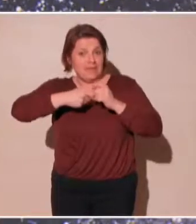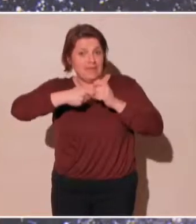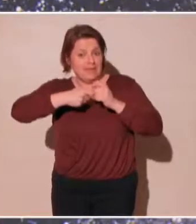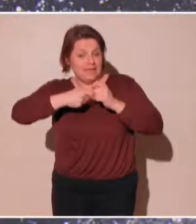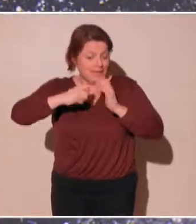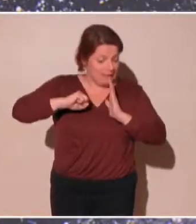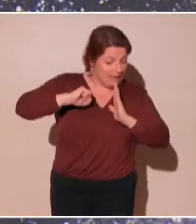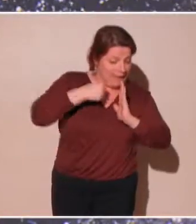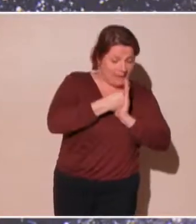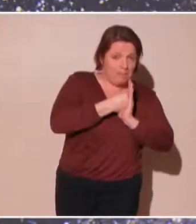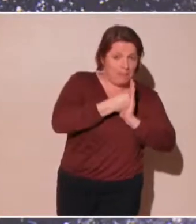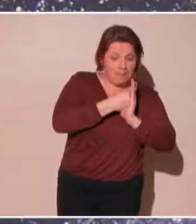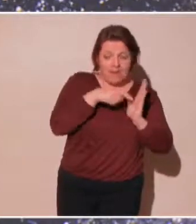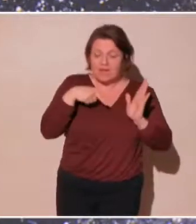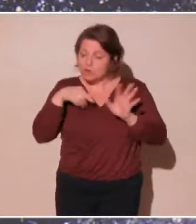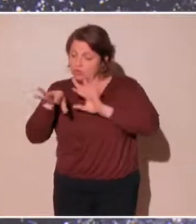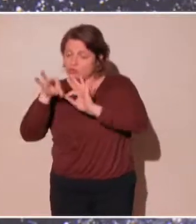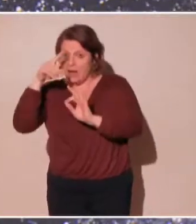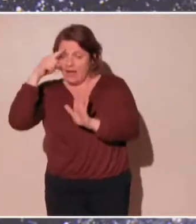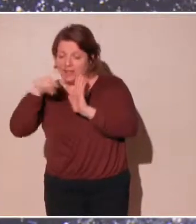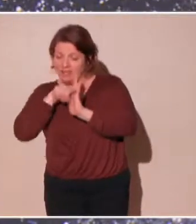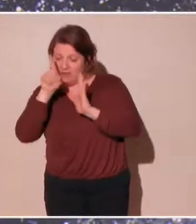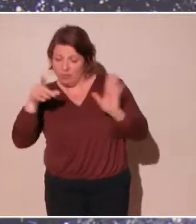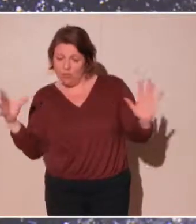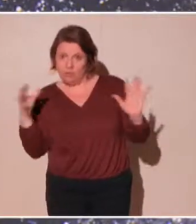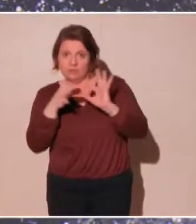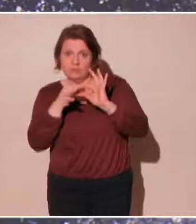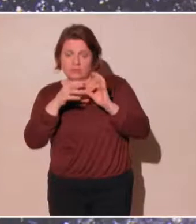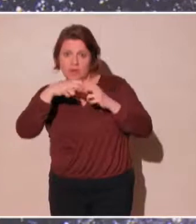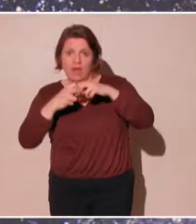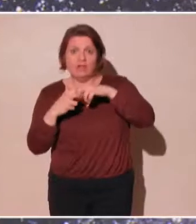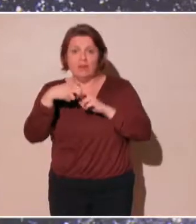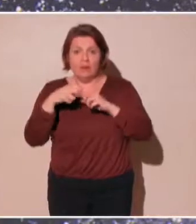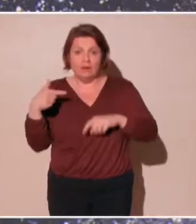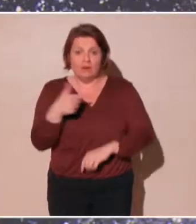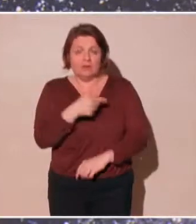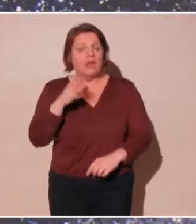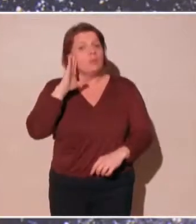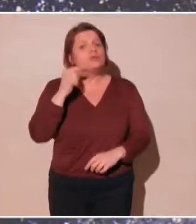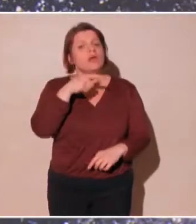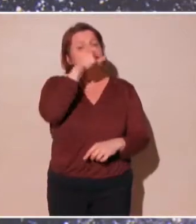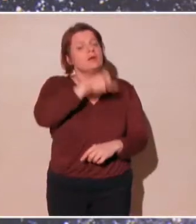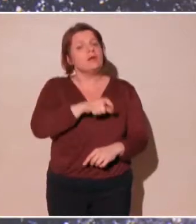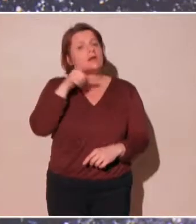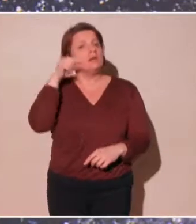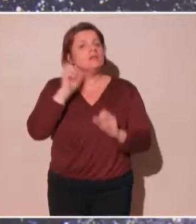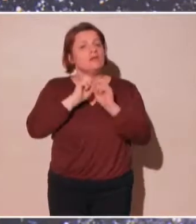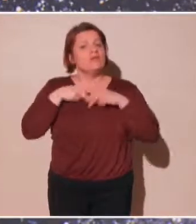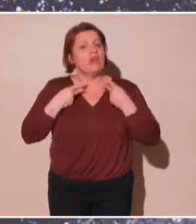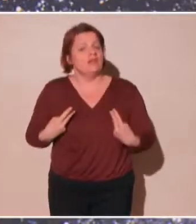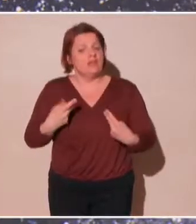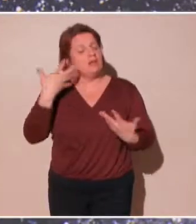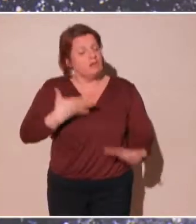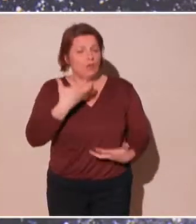the social side is radical, and the economic as well. We have to take certain stances. And this is why I'd like to